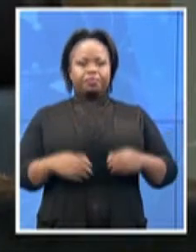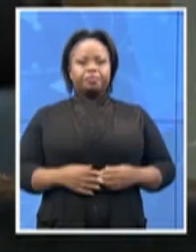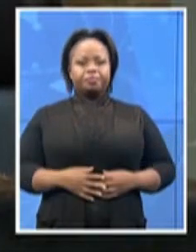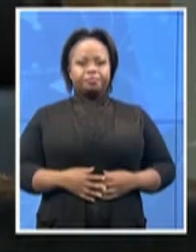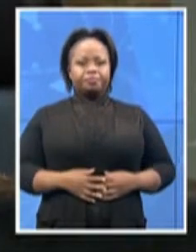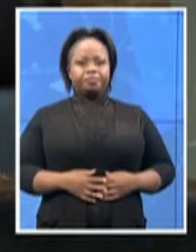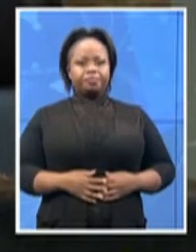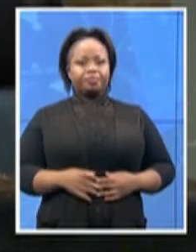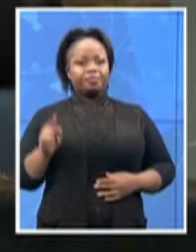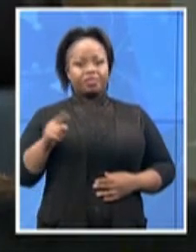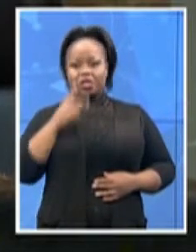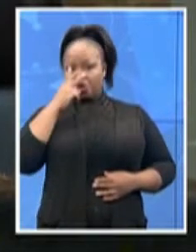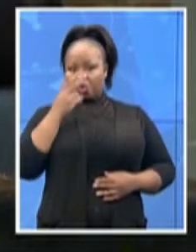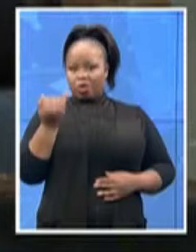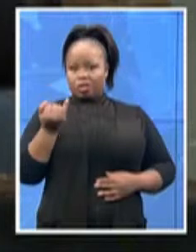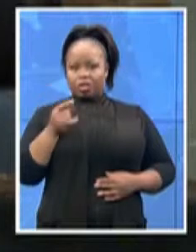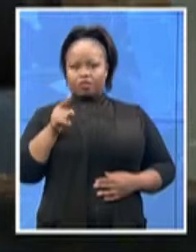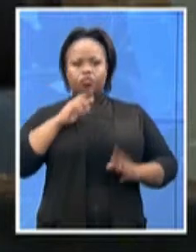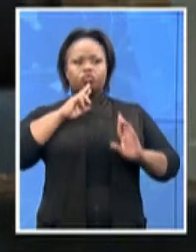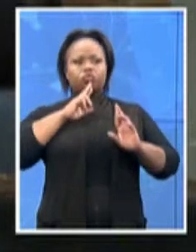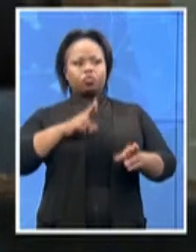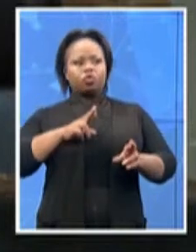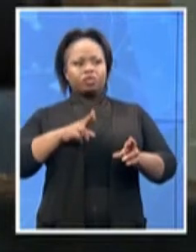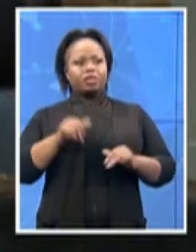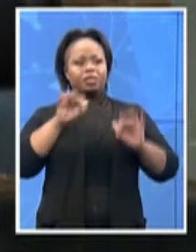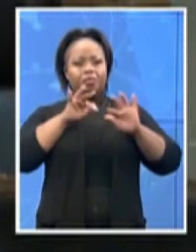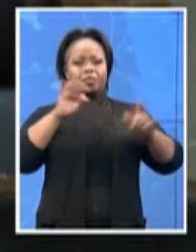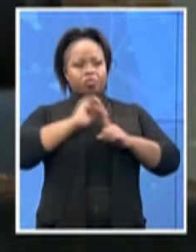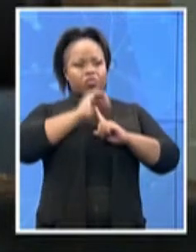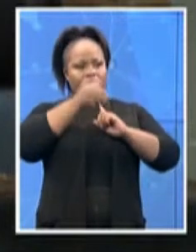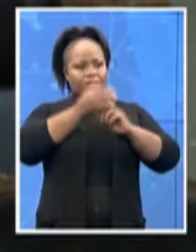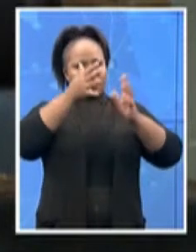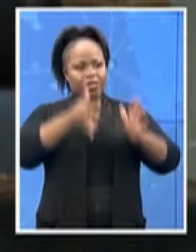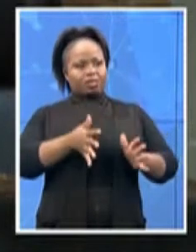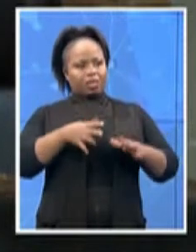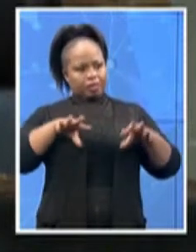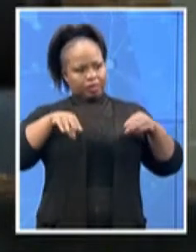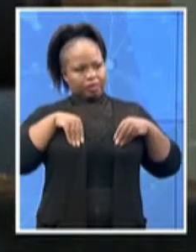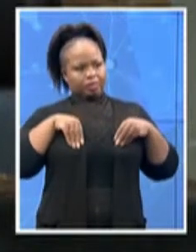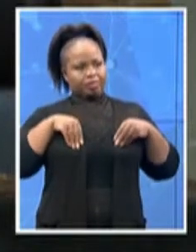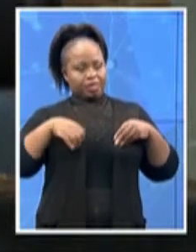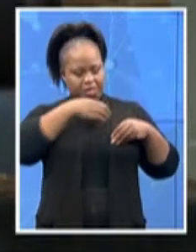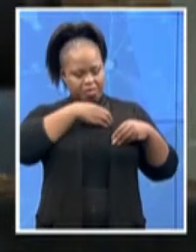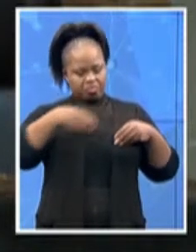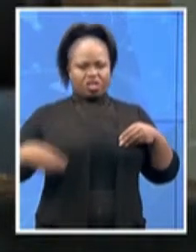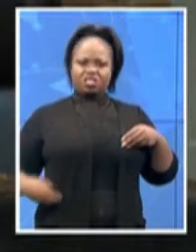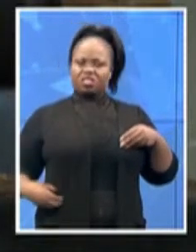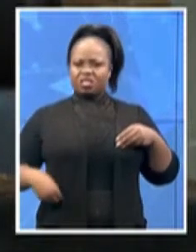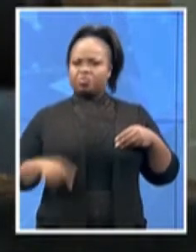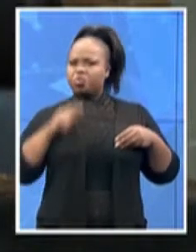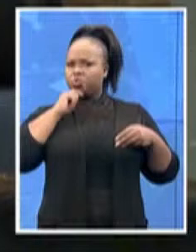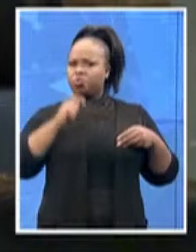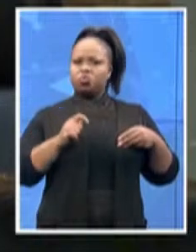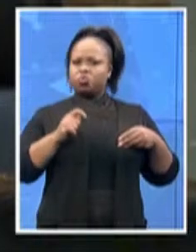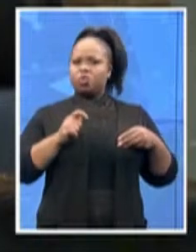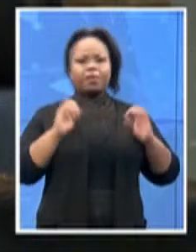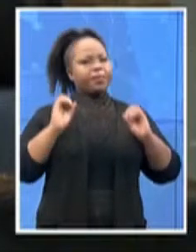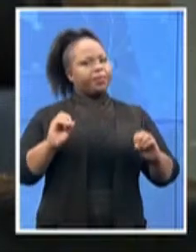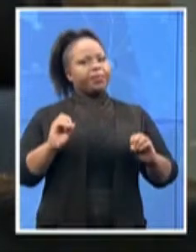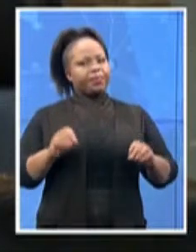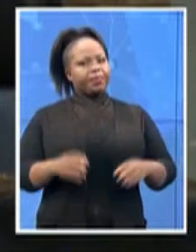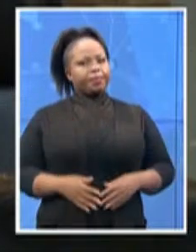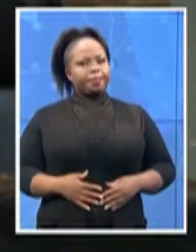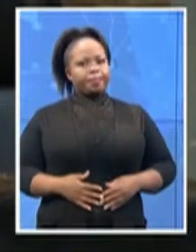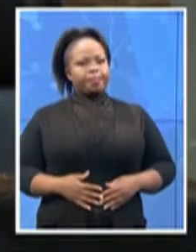the public protector accepted that the President was not willful. In one part of the report, the